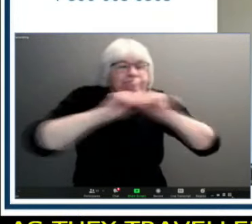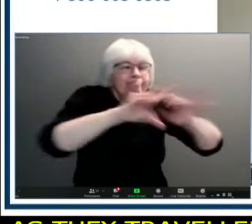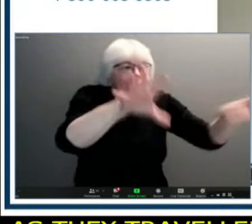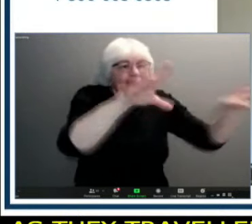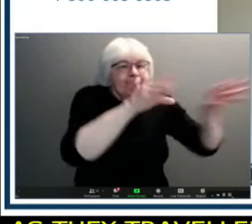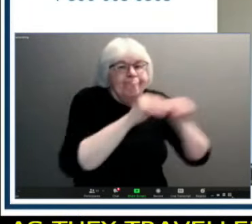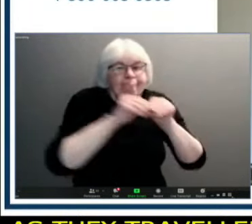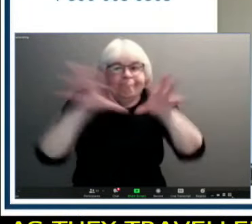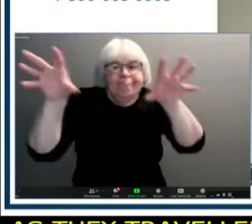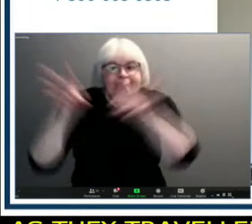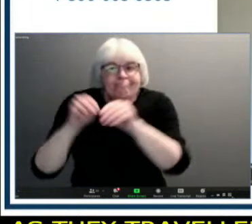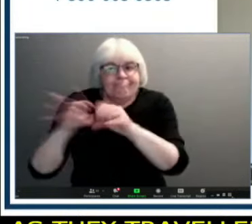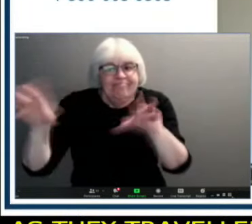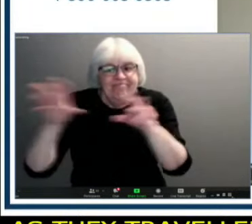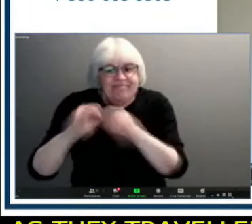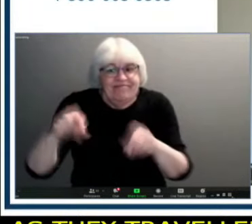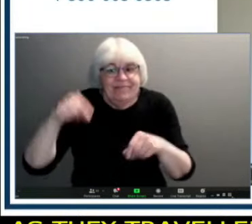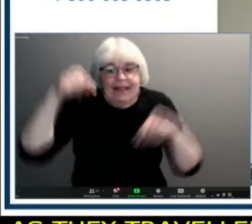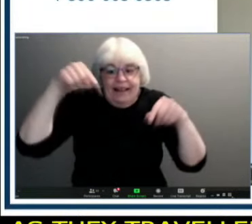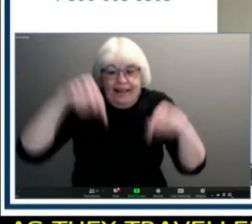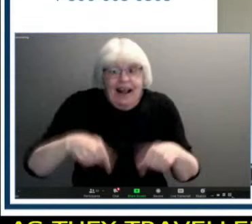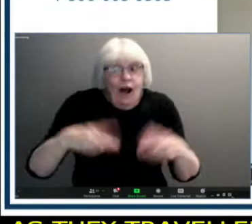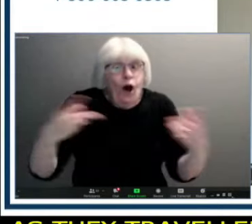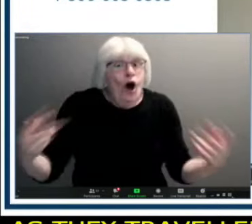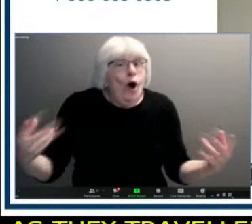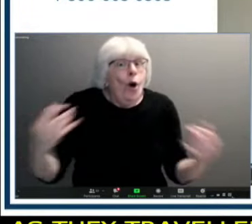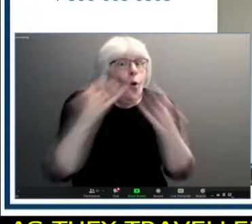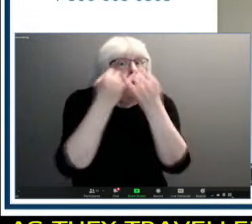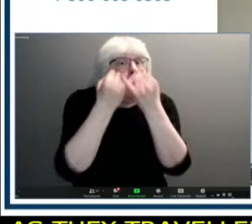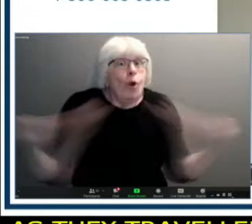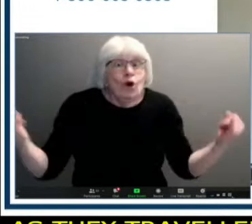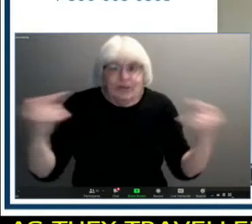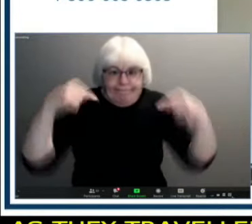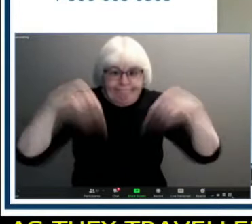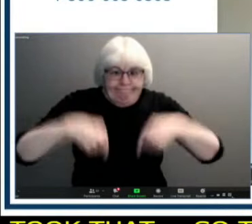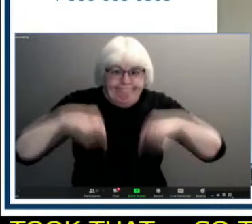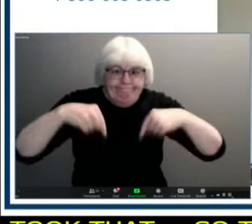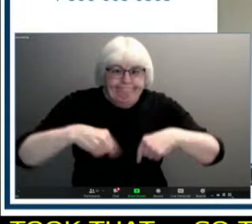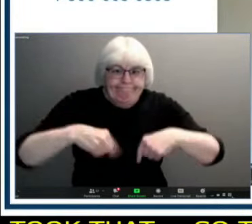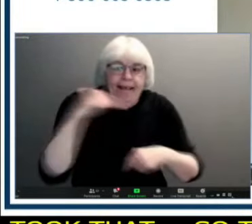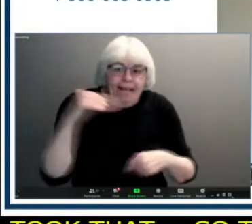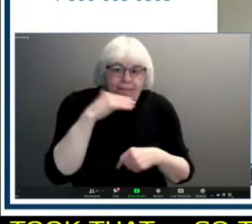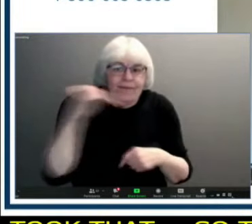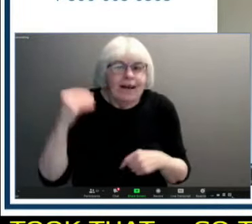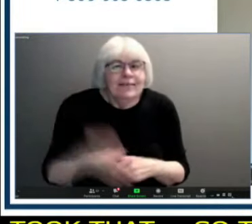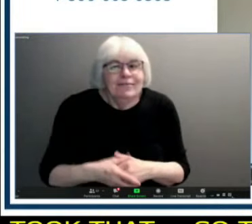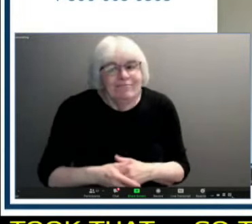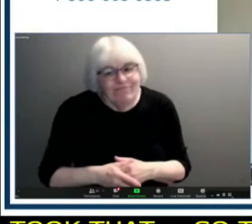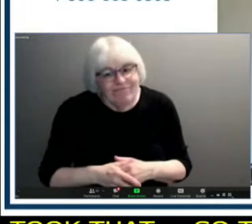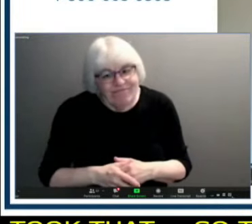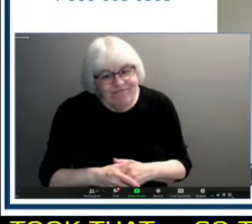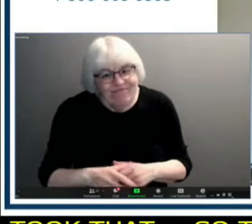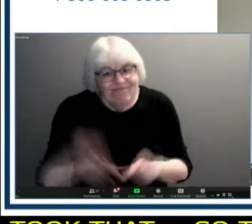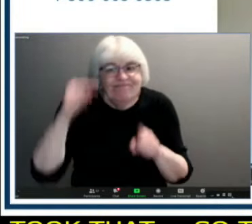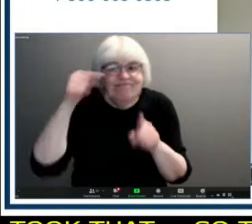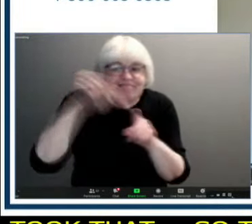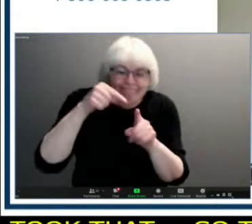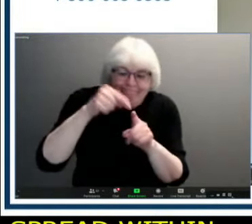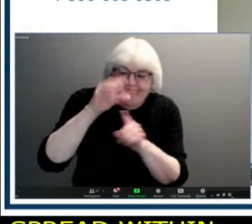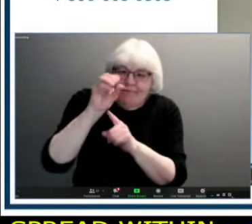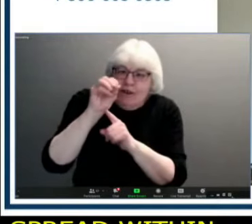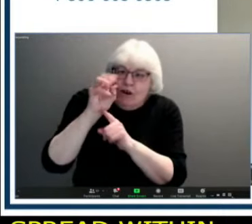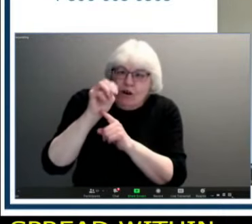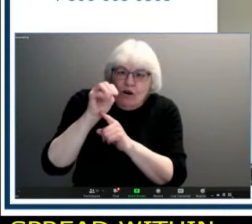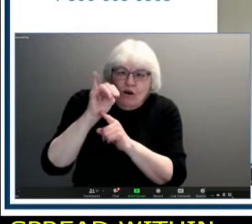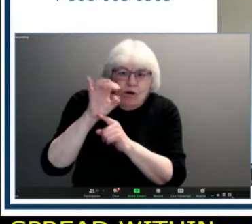area. But that is the nature of Omicron. So it's here, but I